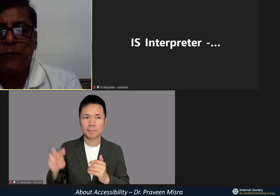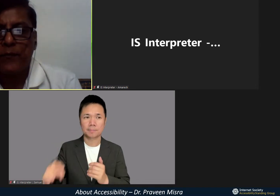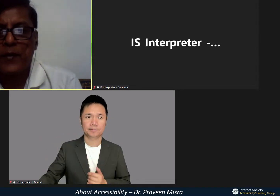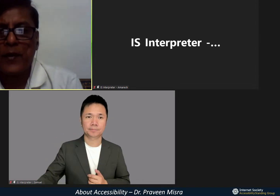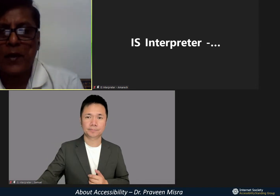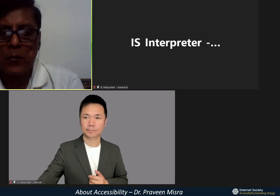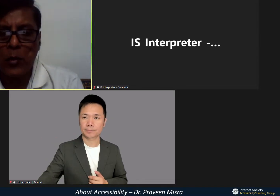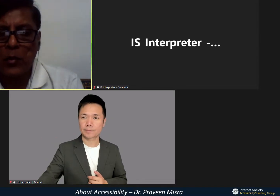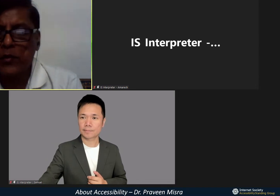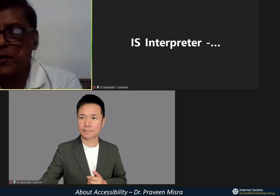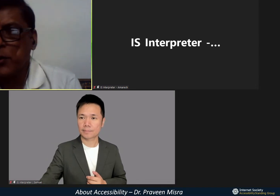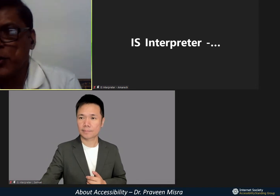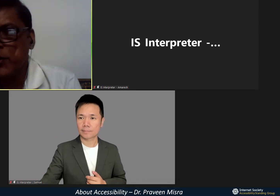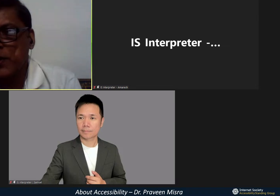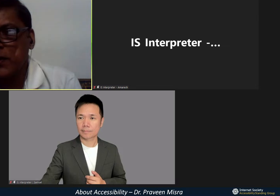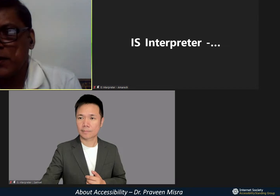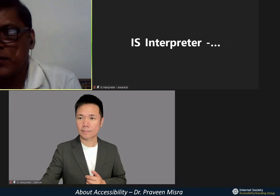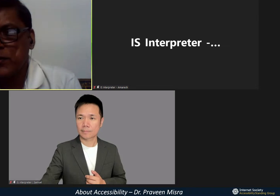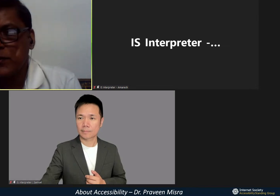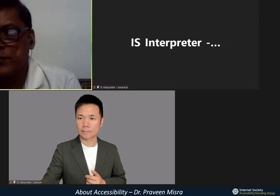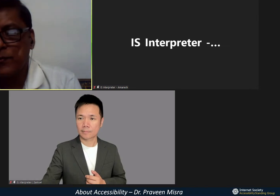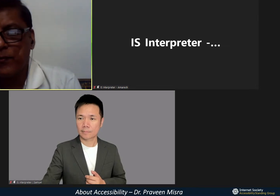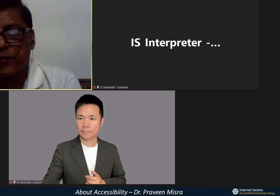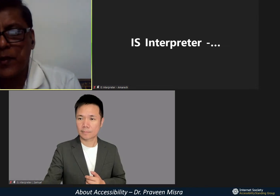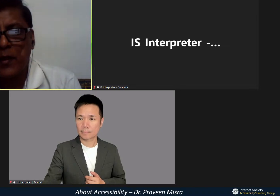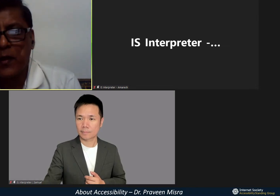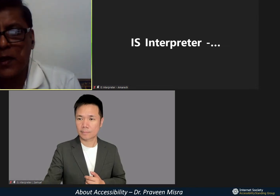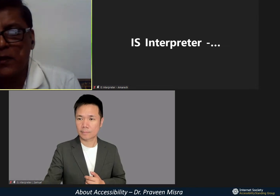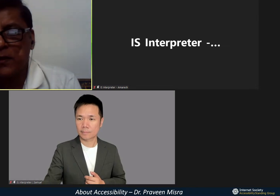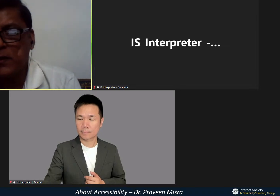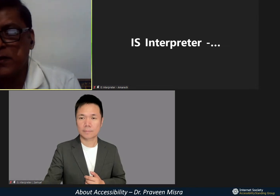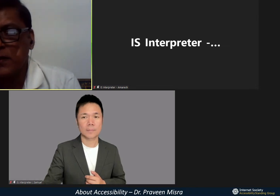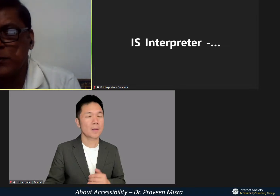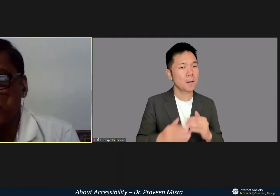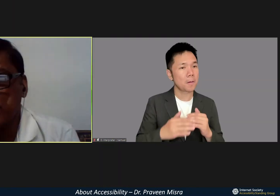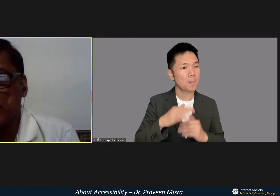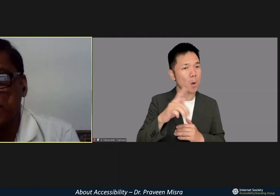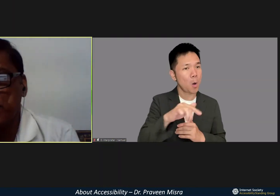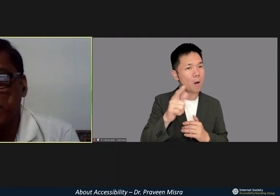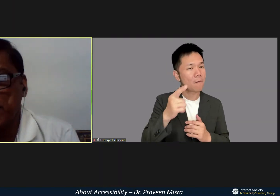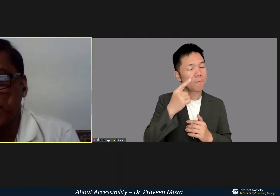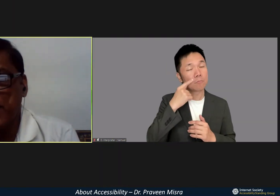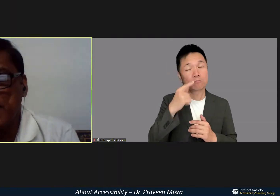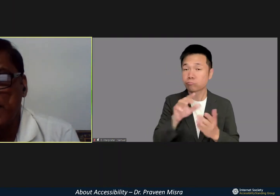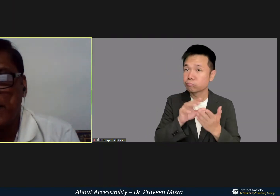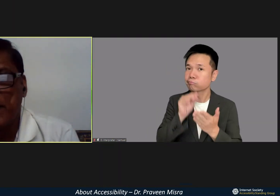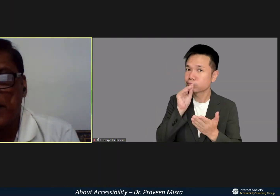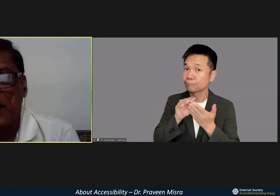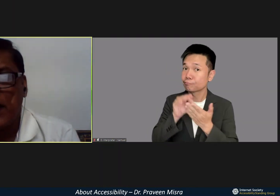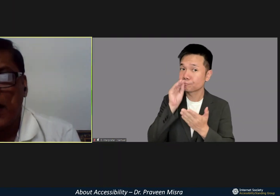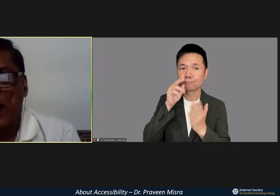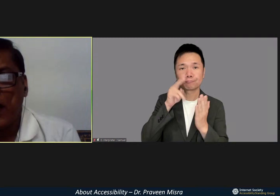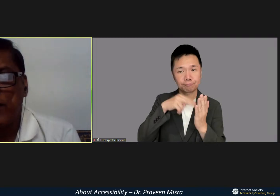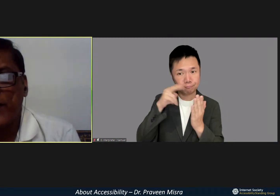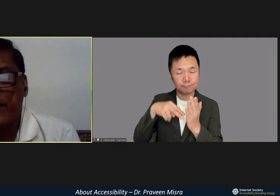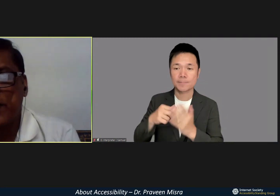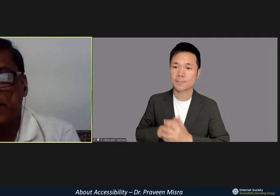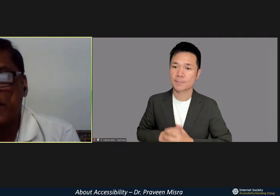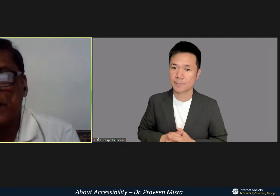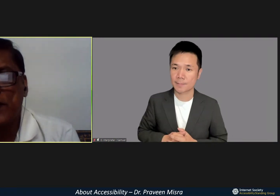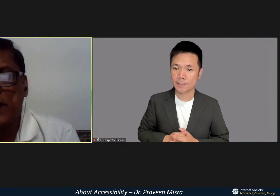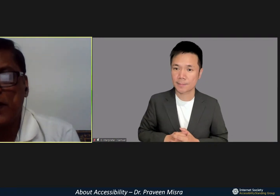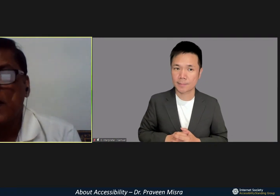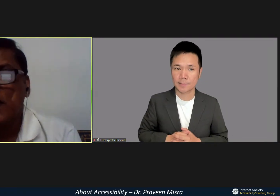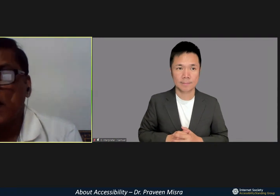Uh, More on the tutorial. So again, these are some of the resources people can read. This